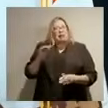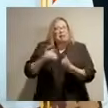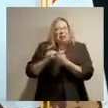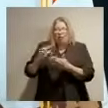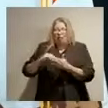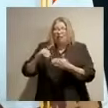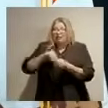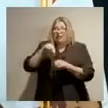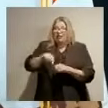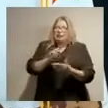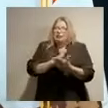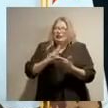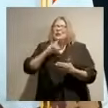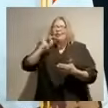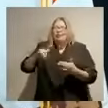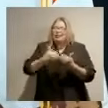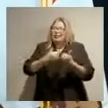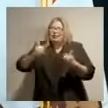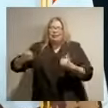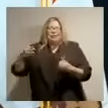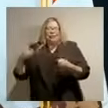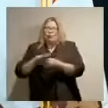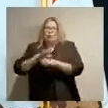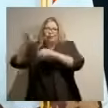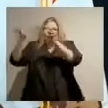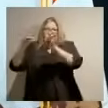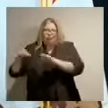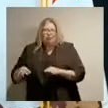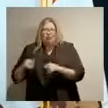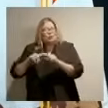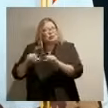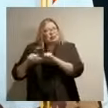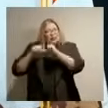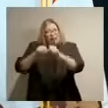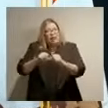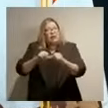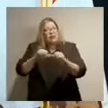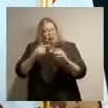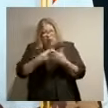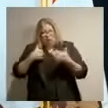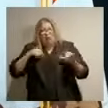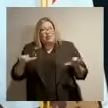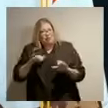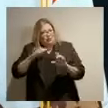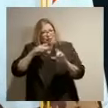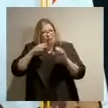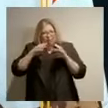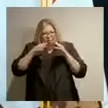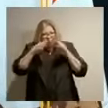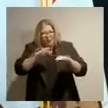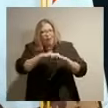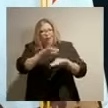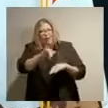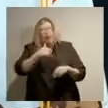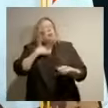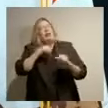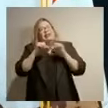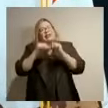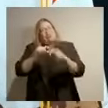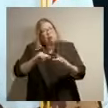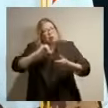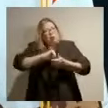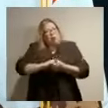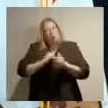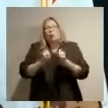presentation to continue our work in that space, to continue to partner with cities and